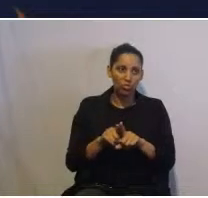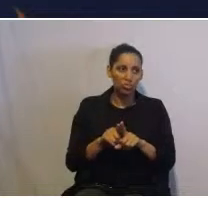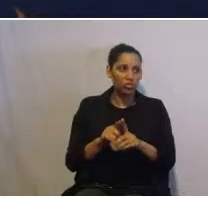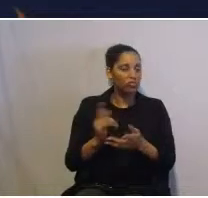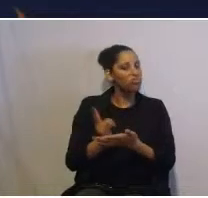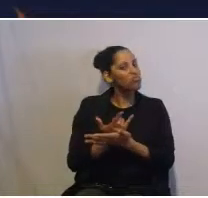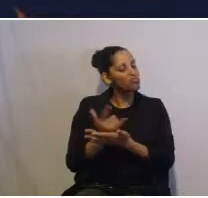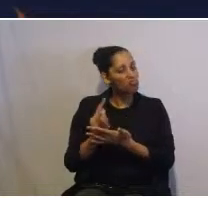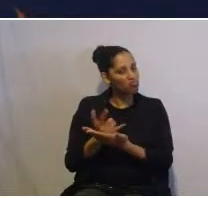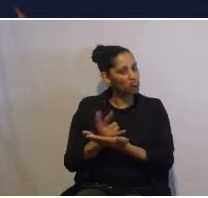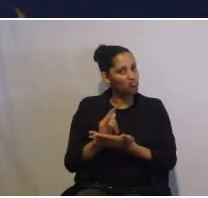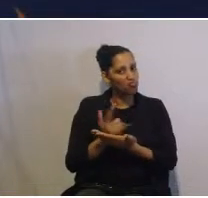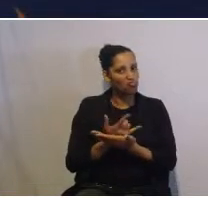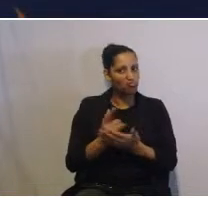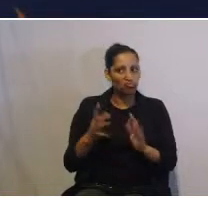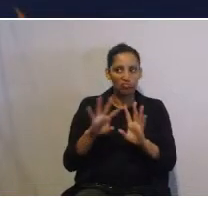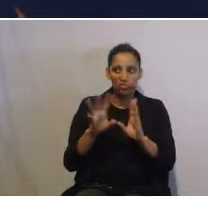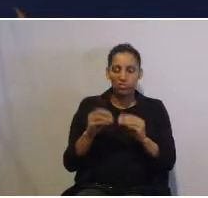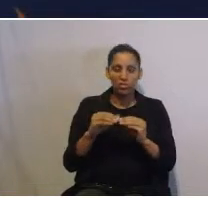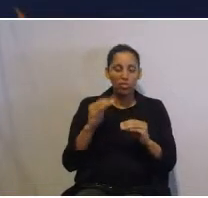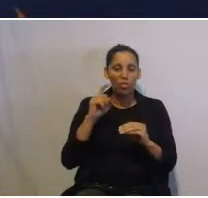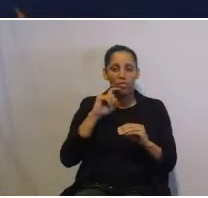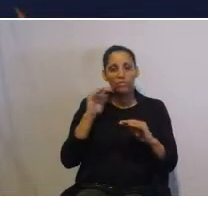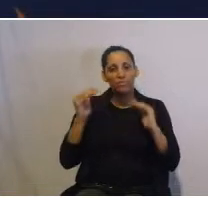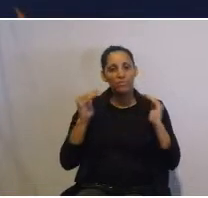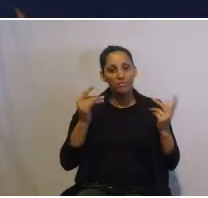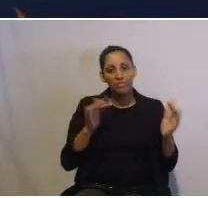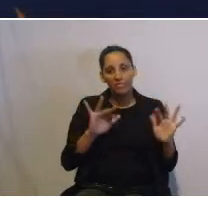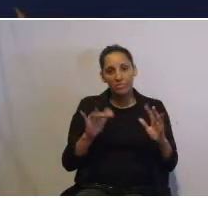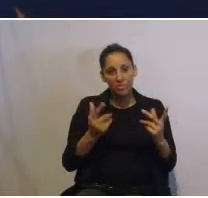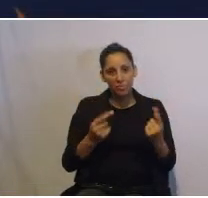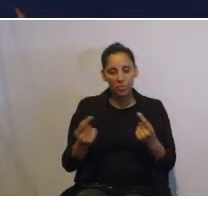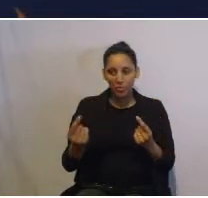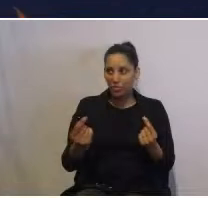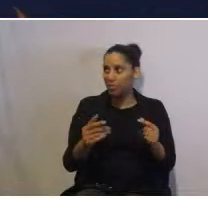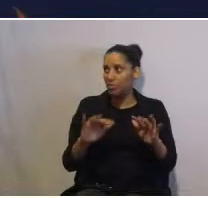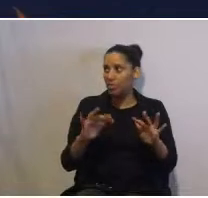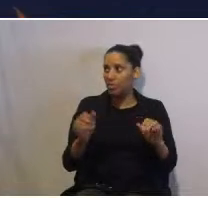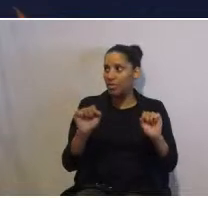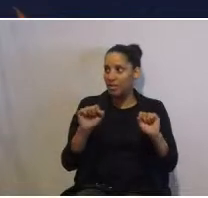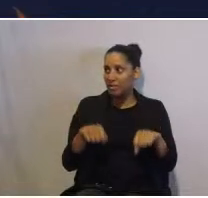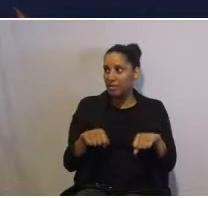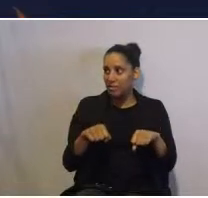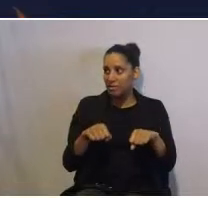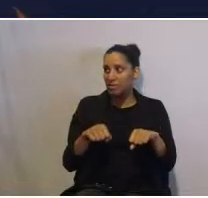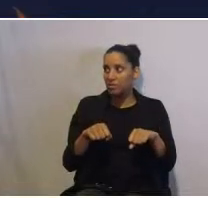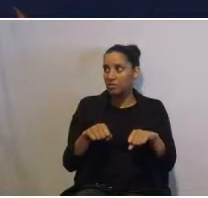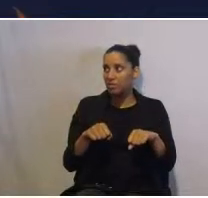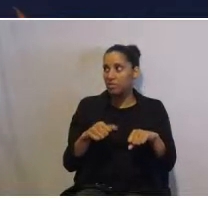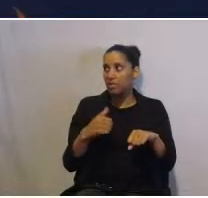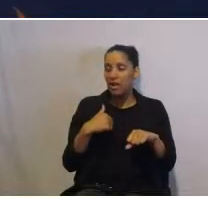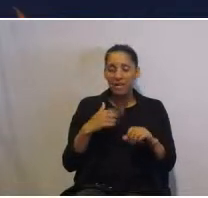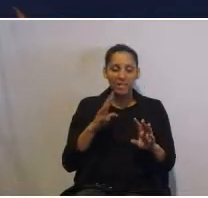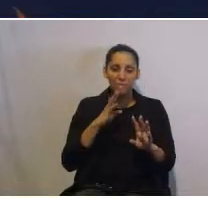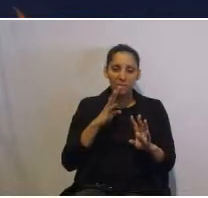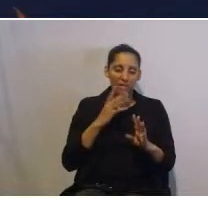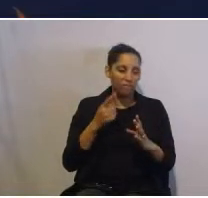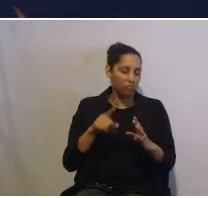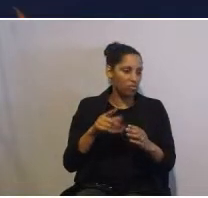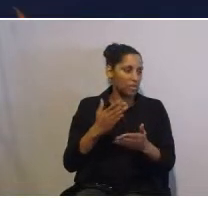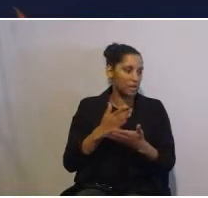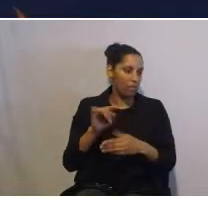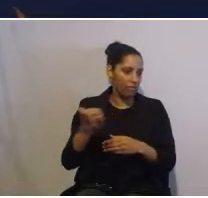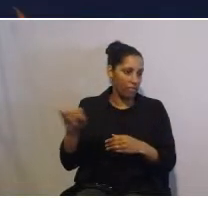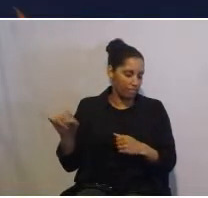everything that senior people do. So yeah, I'm also talking for some of them.